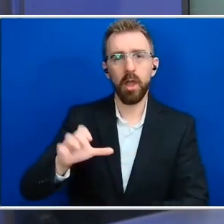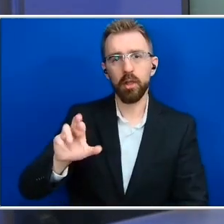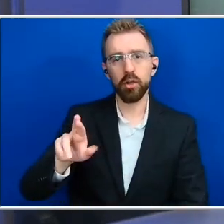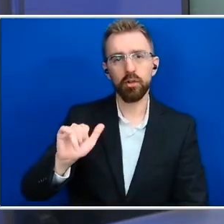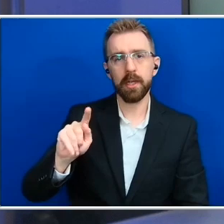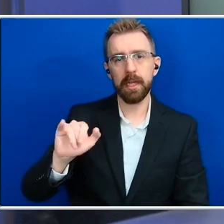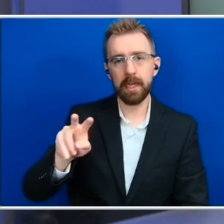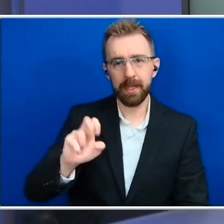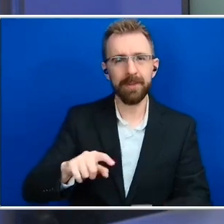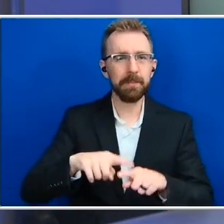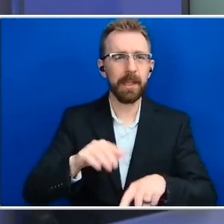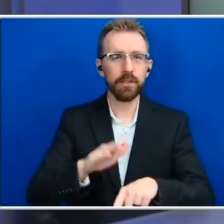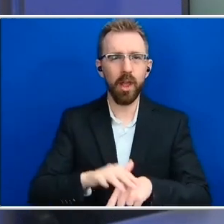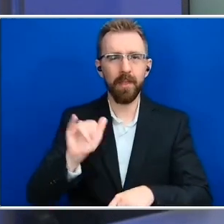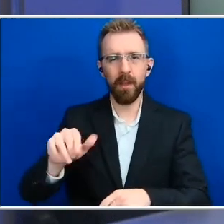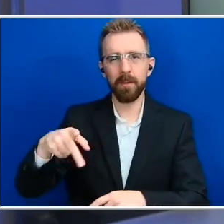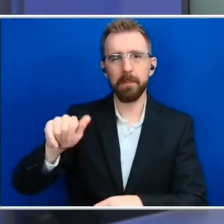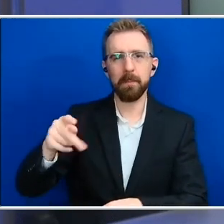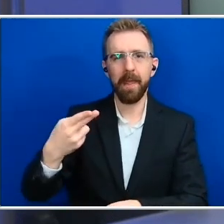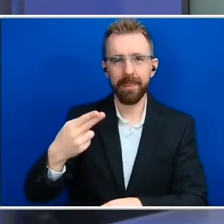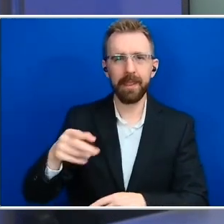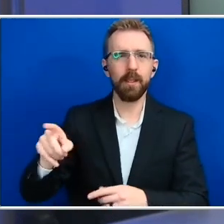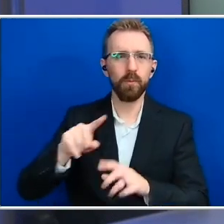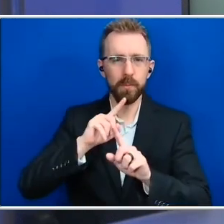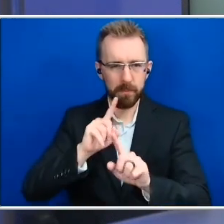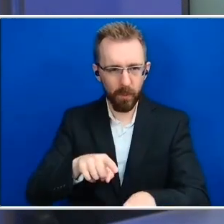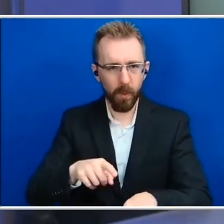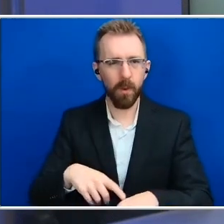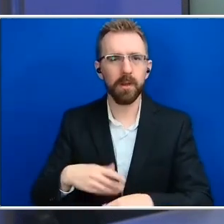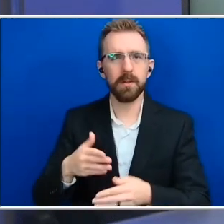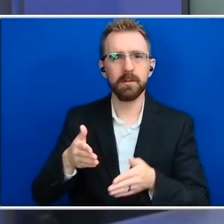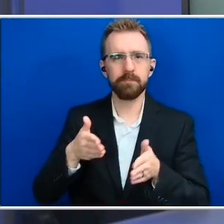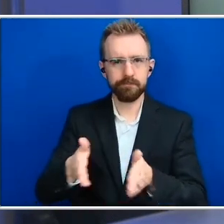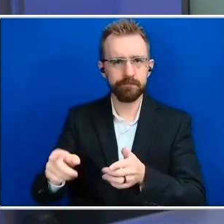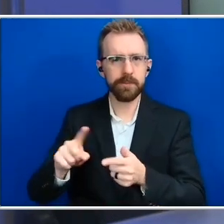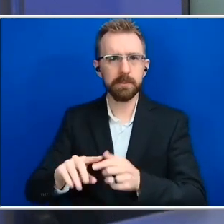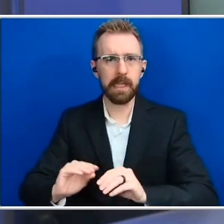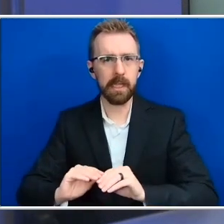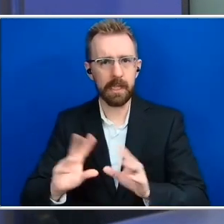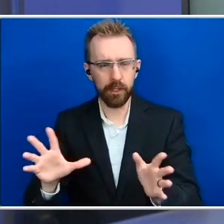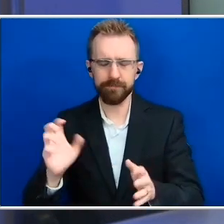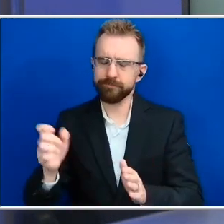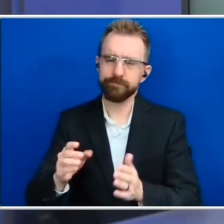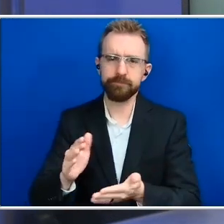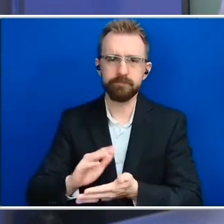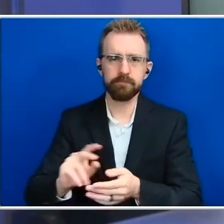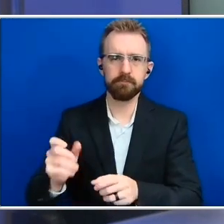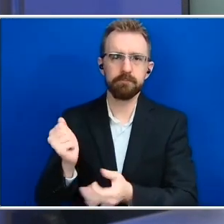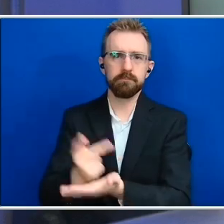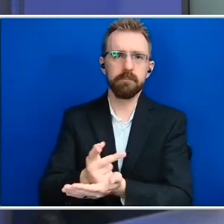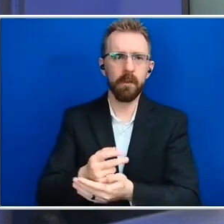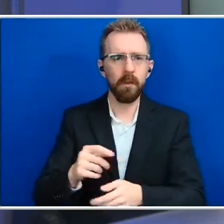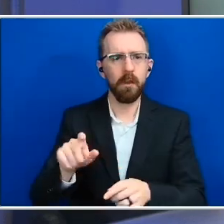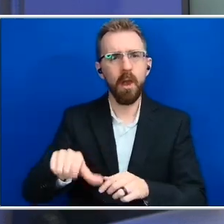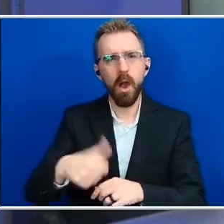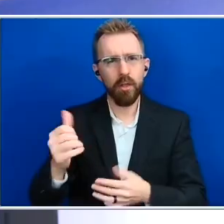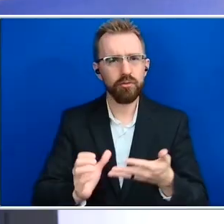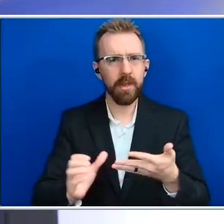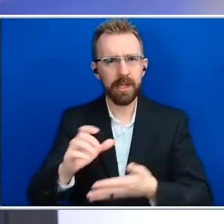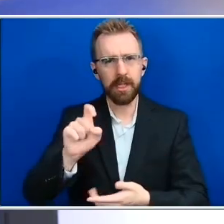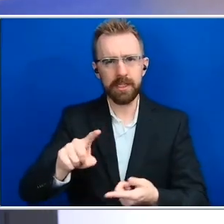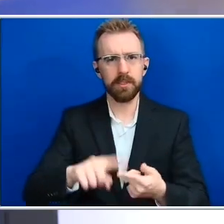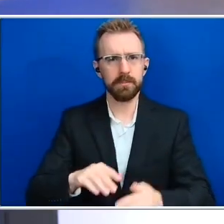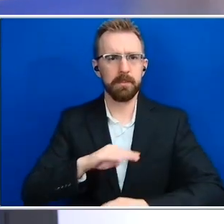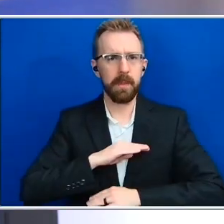report and the margins to be clear, and also the other criteria needs to be met. So early